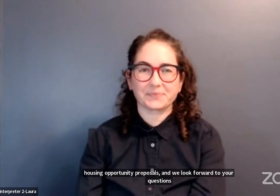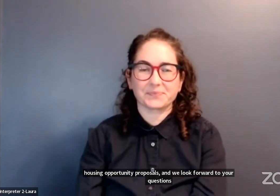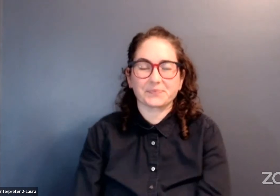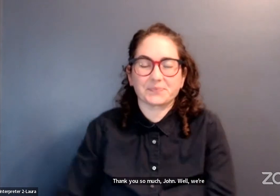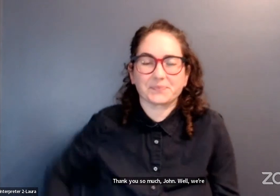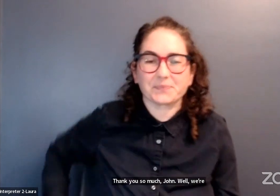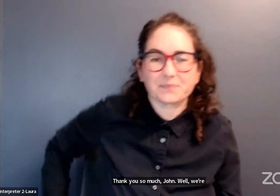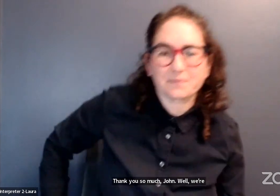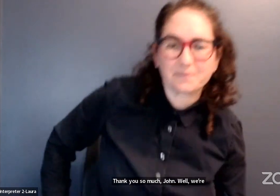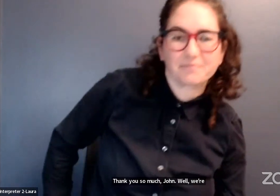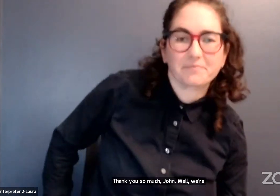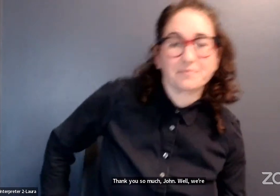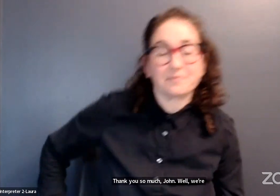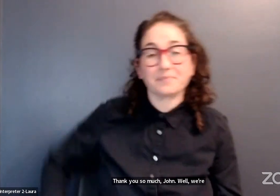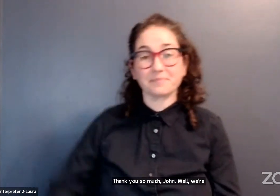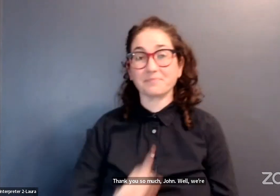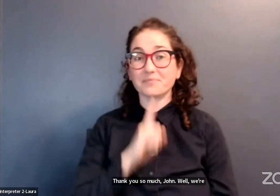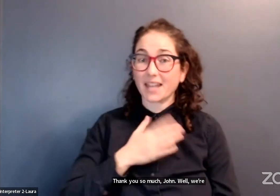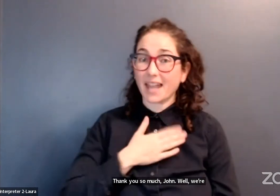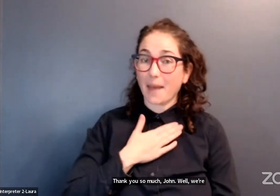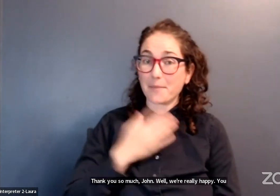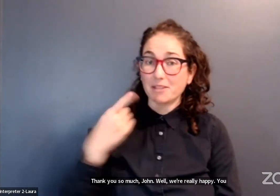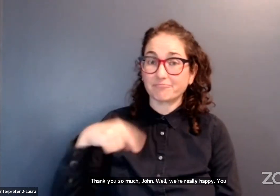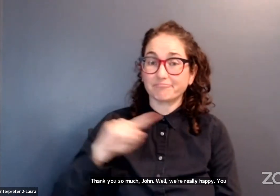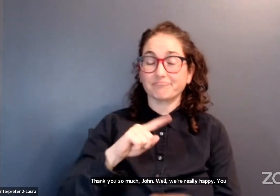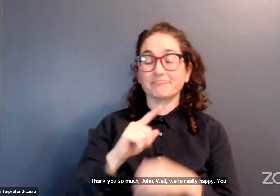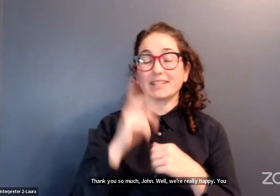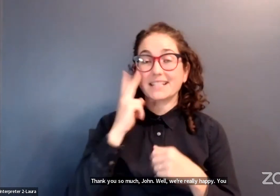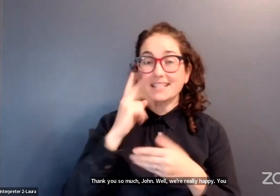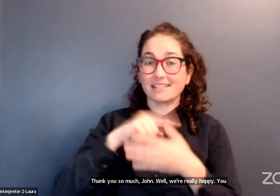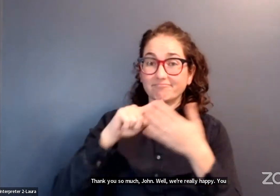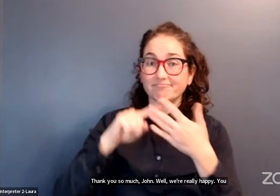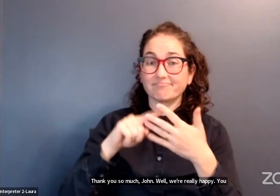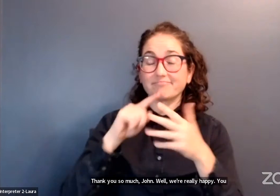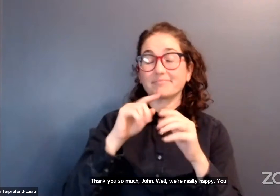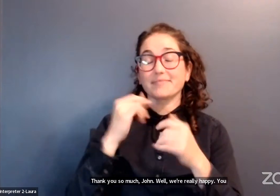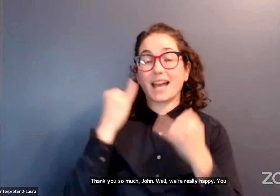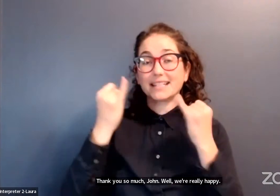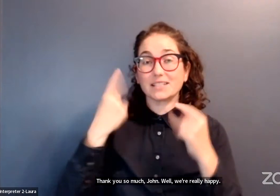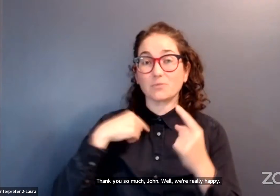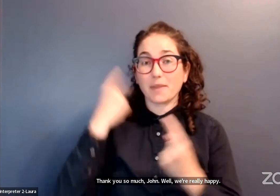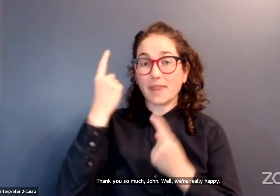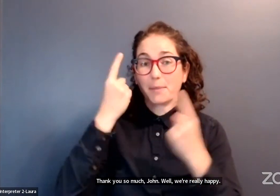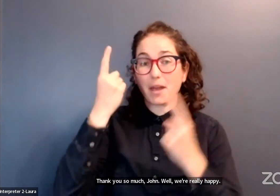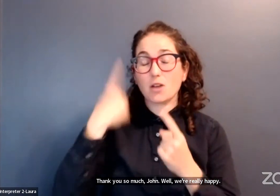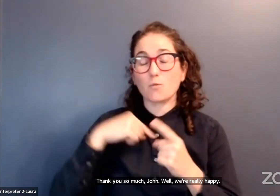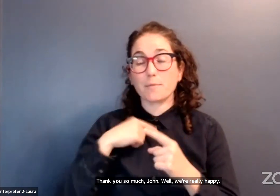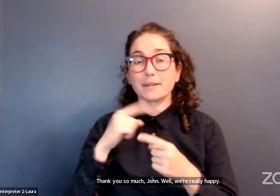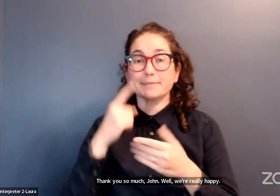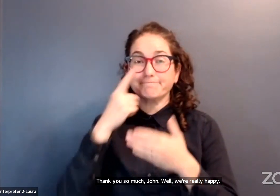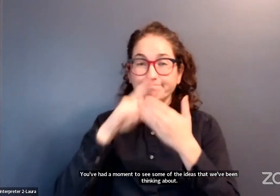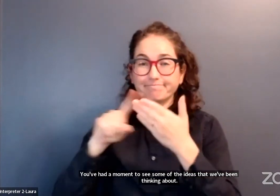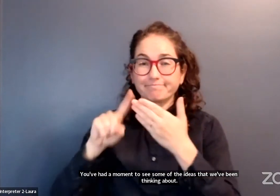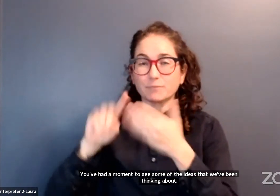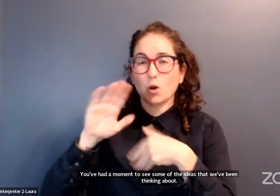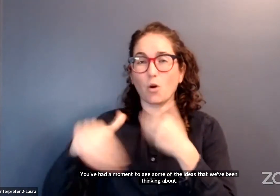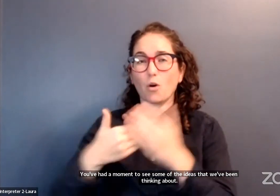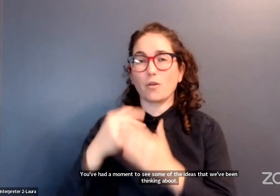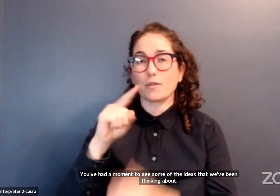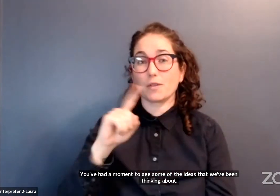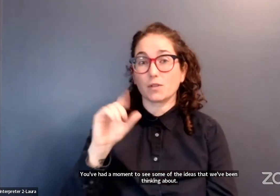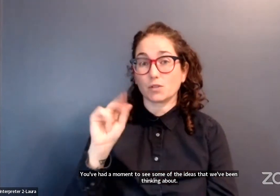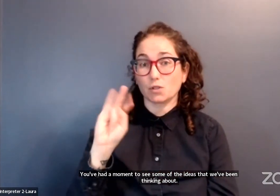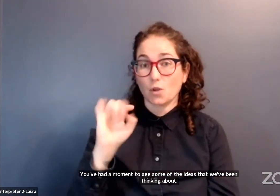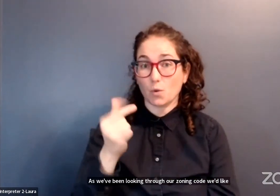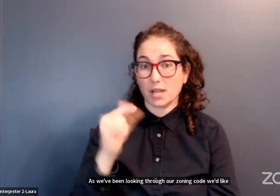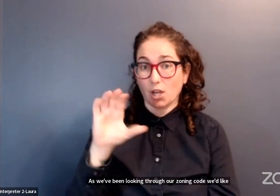Well, we're really happy you had a moment to see some of the ideas that we've been thinking about as we've been looking through our zoning code.